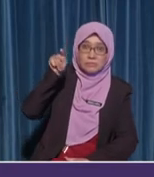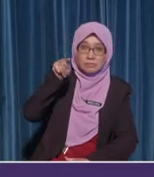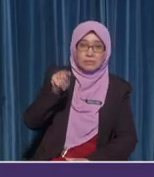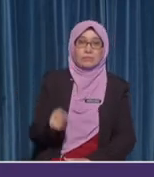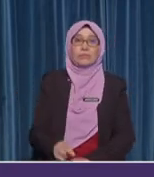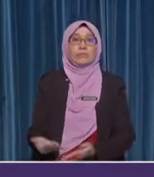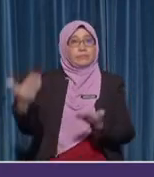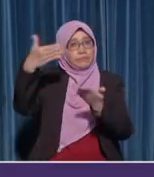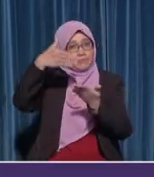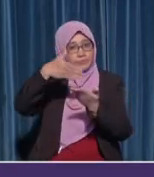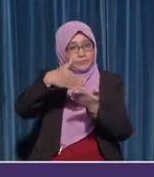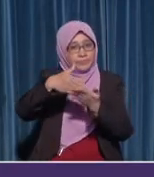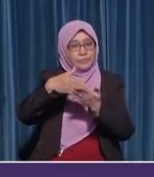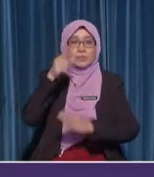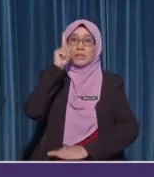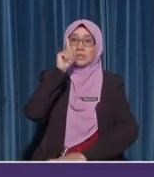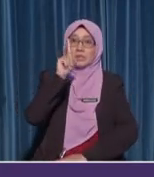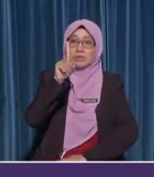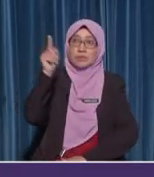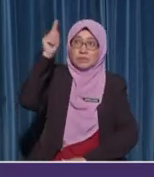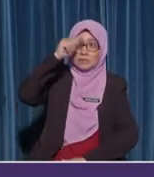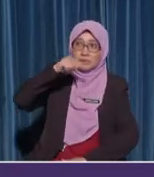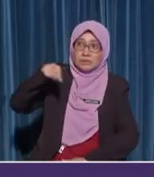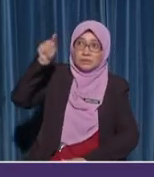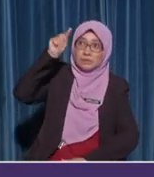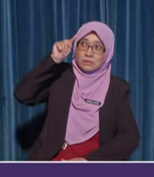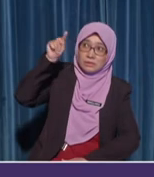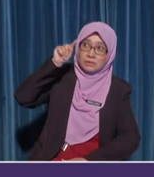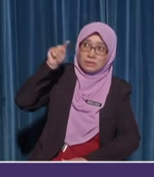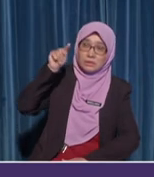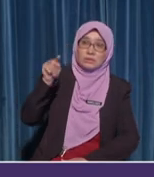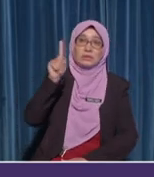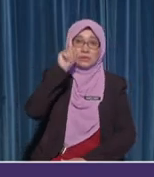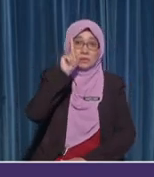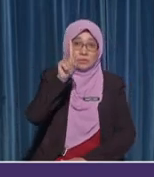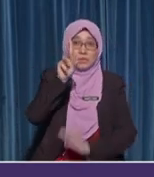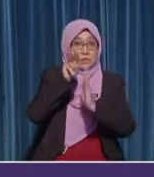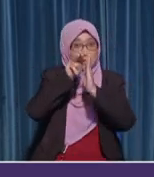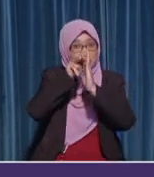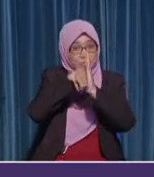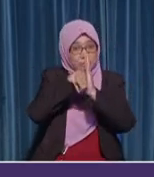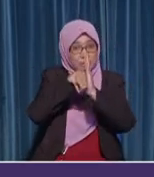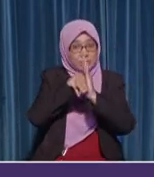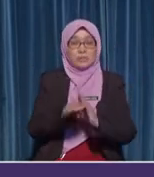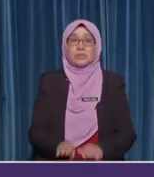Again, one graduation is 1 minute. Therefore,